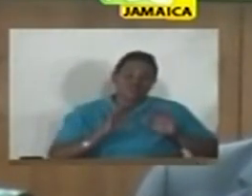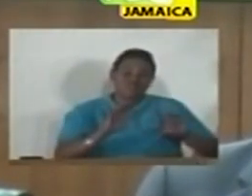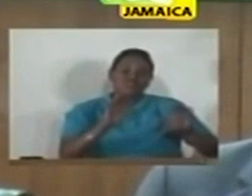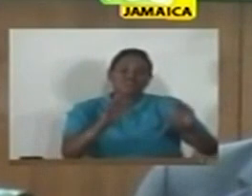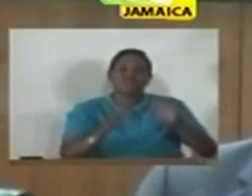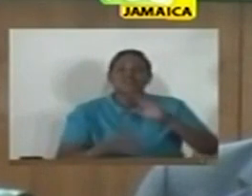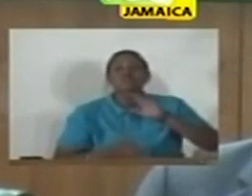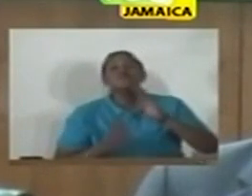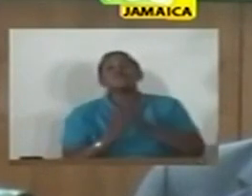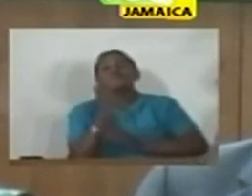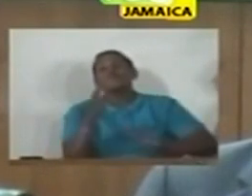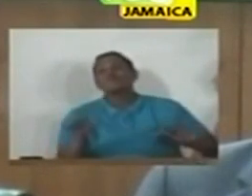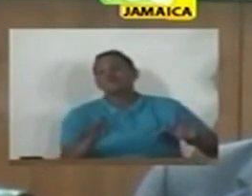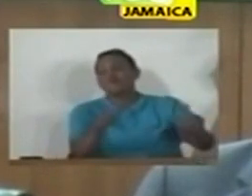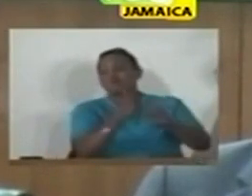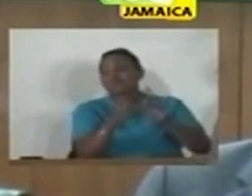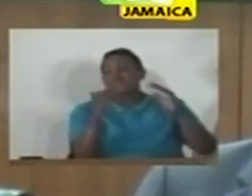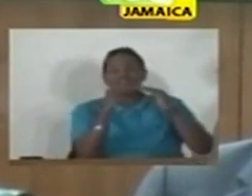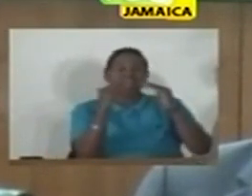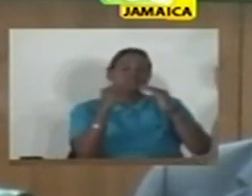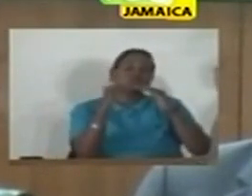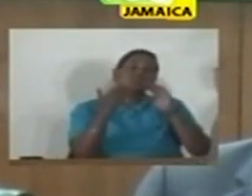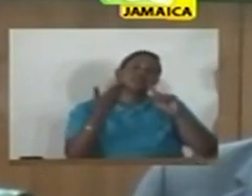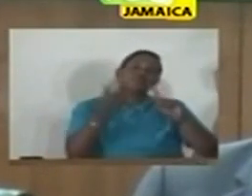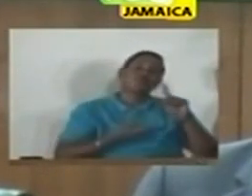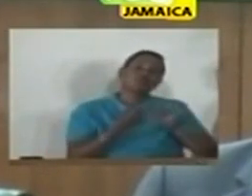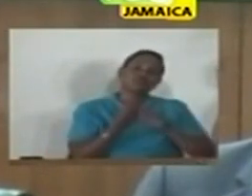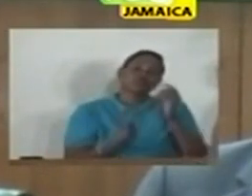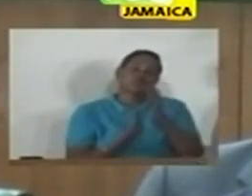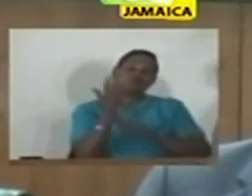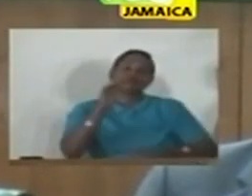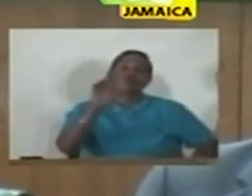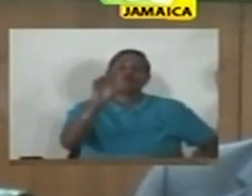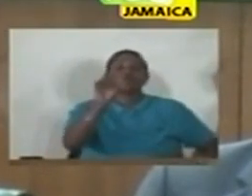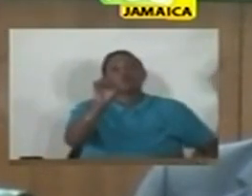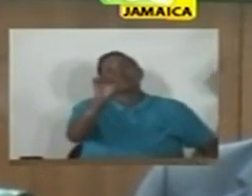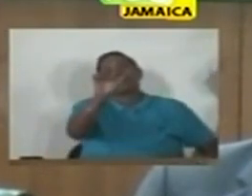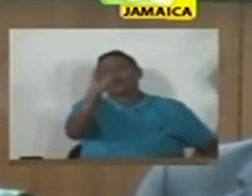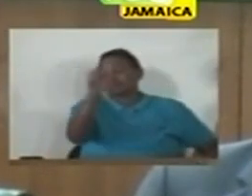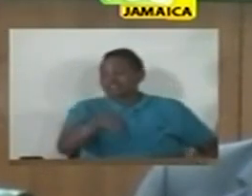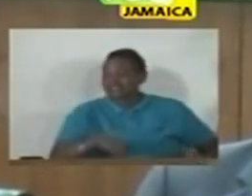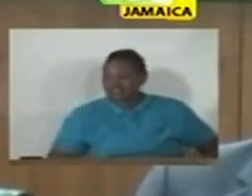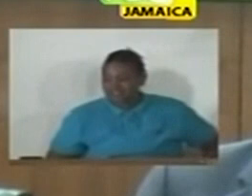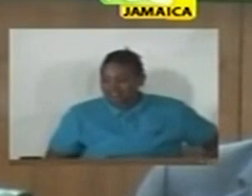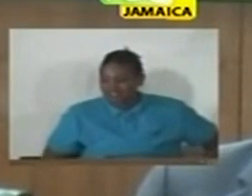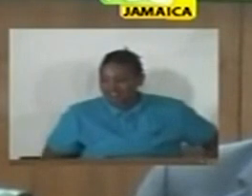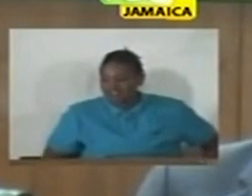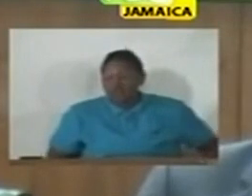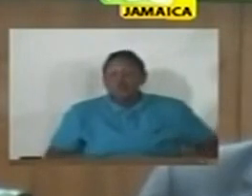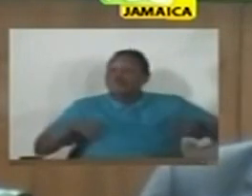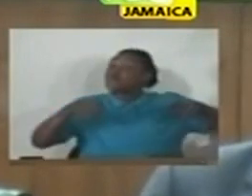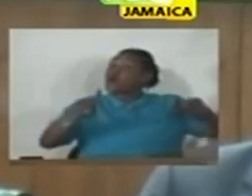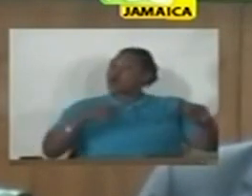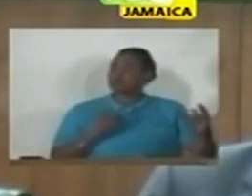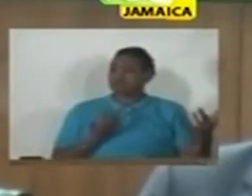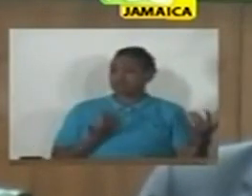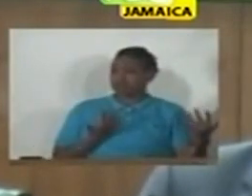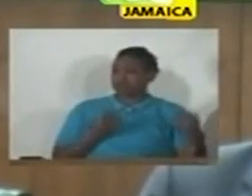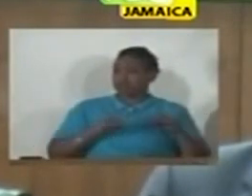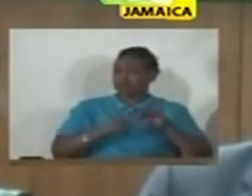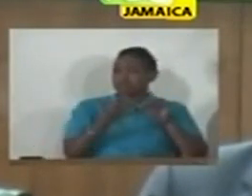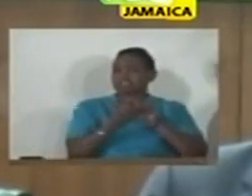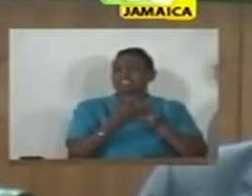the performance of the equity portfolio, which grew by 31.3%. Whilst we await the commencement